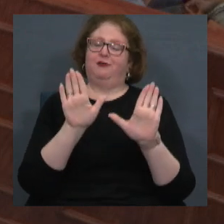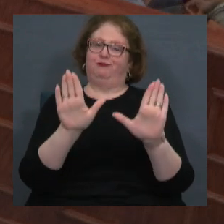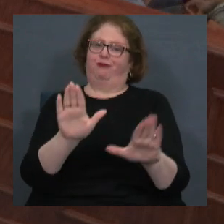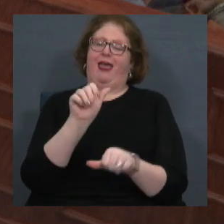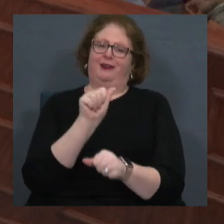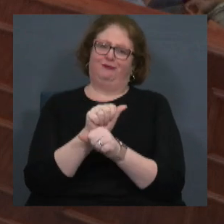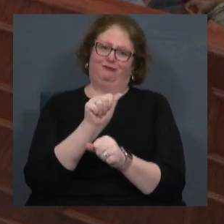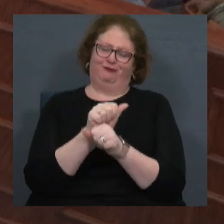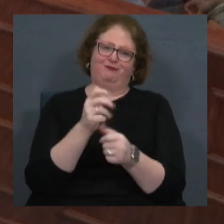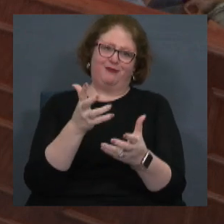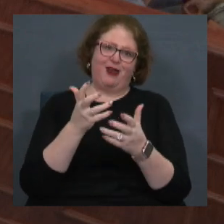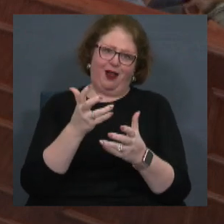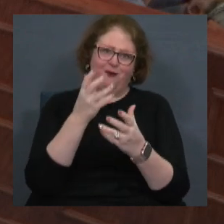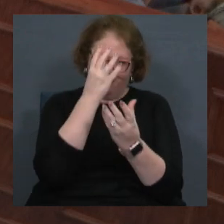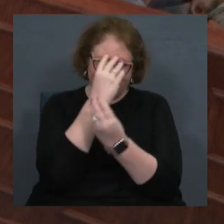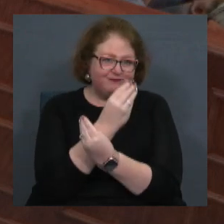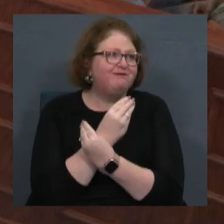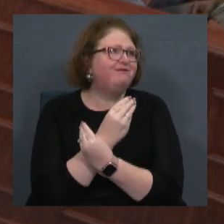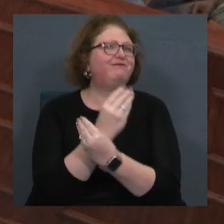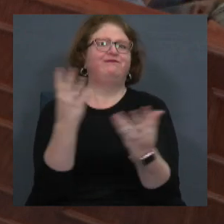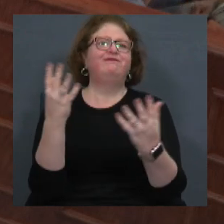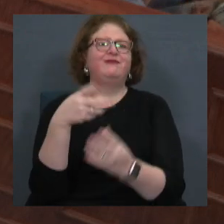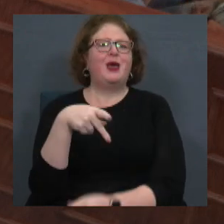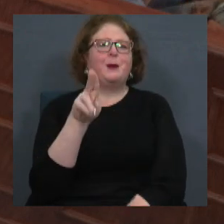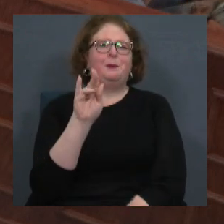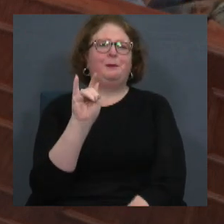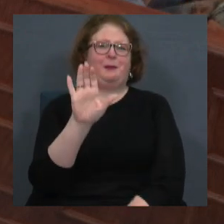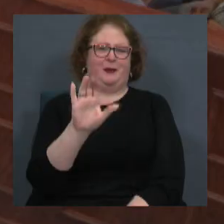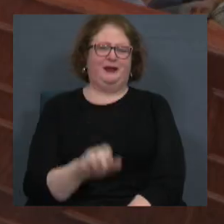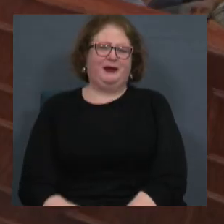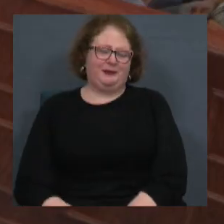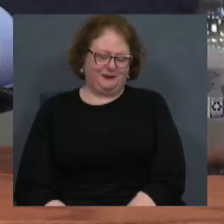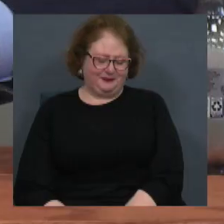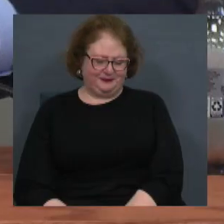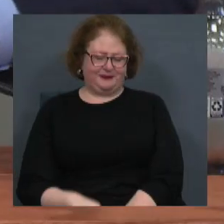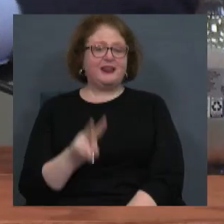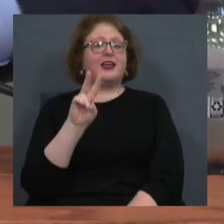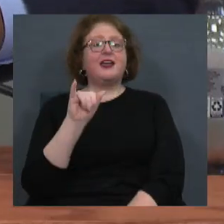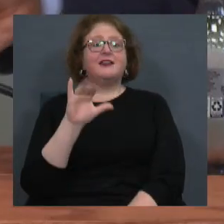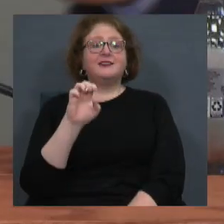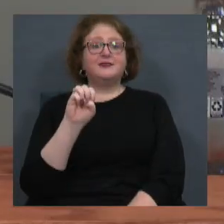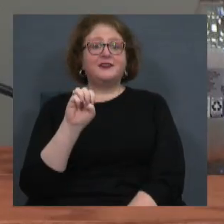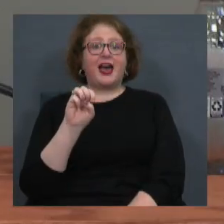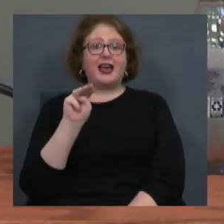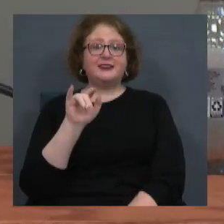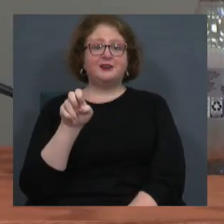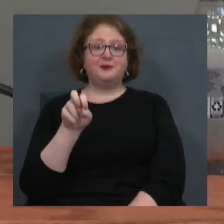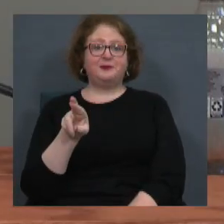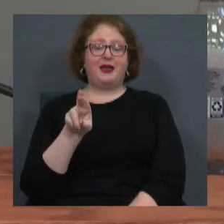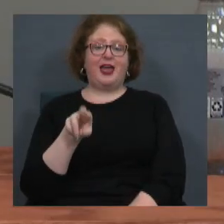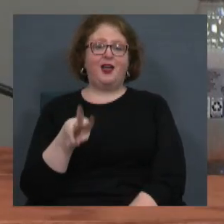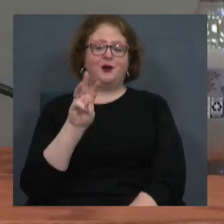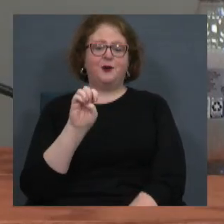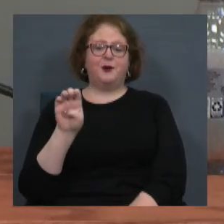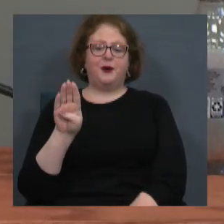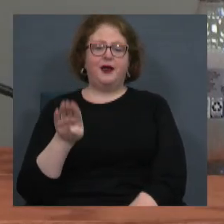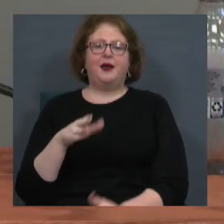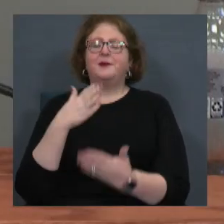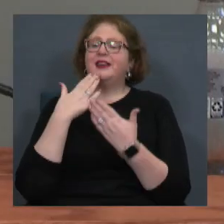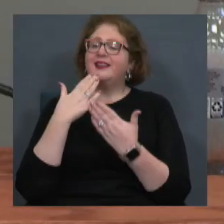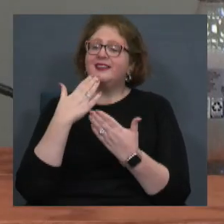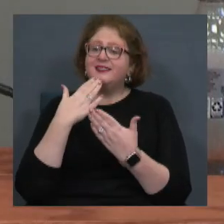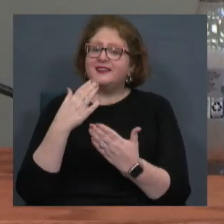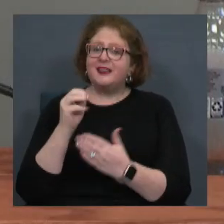you. Vice Mayor Webb. Thank you, Mayor Scott, and thank you for the very good presentation. Chairman Walker, welcome,